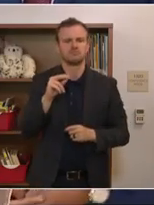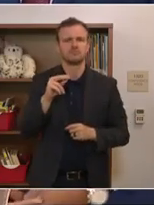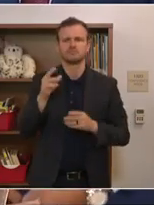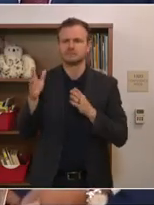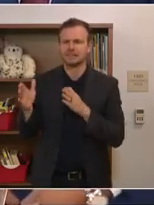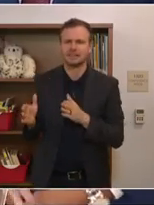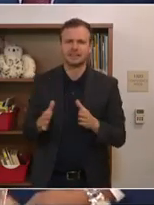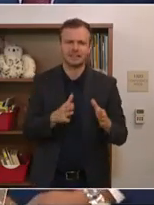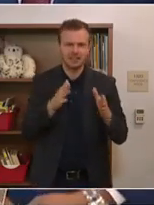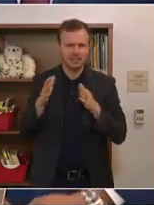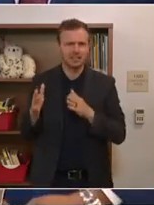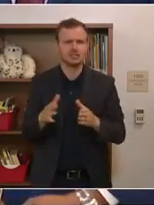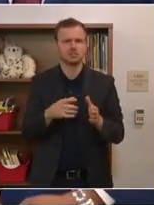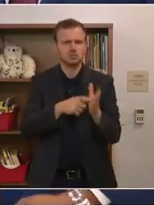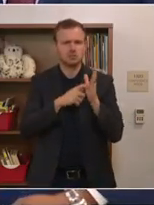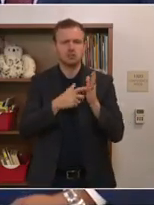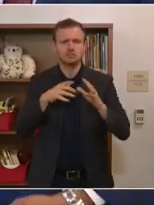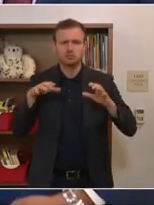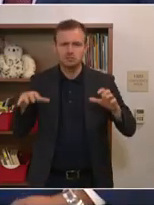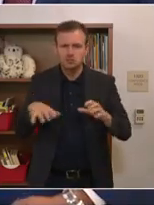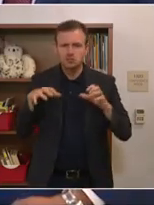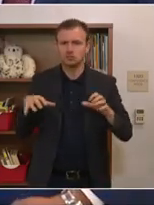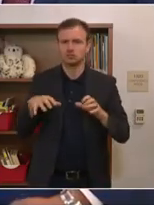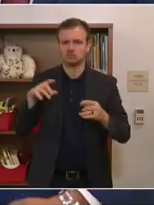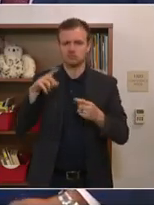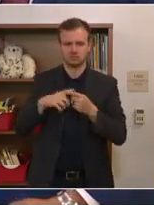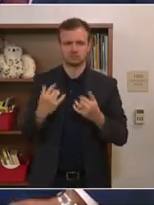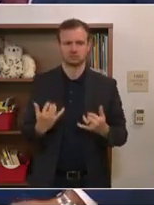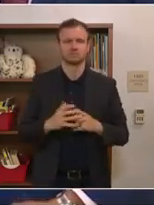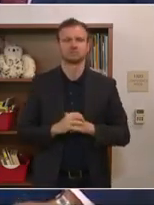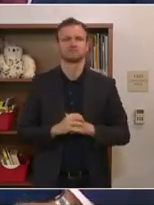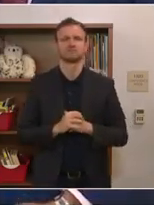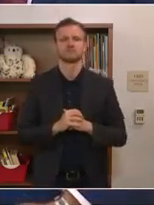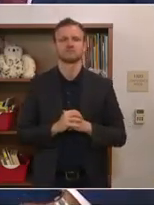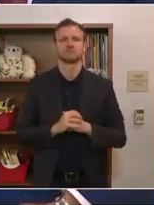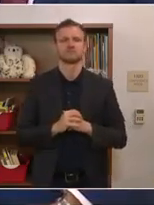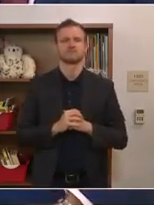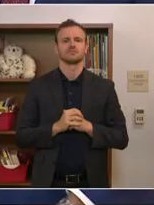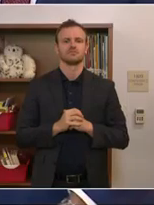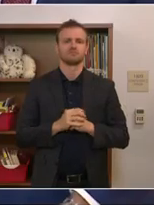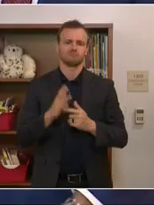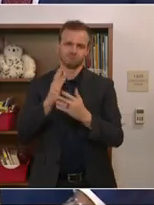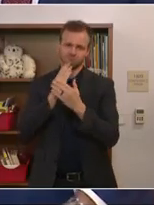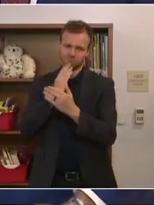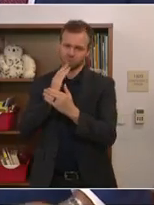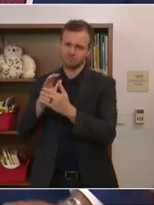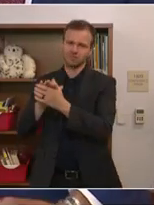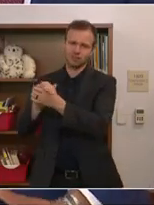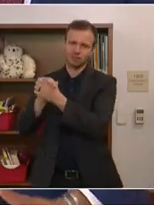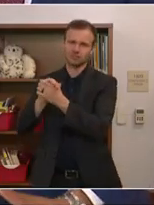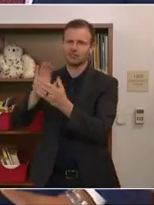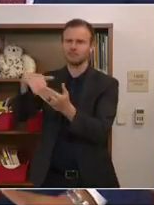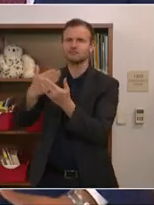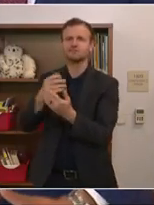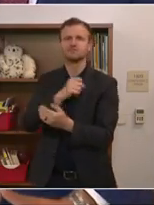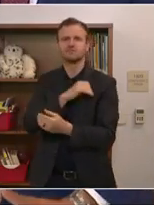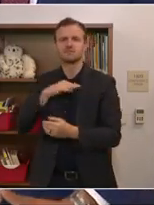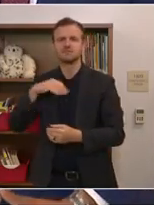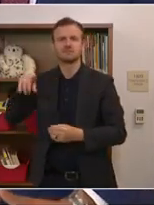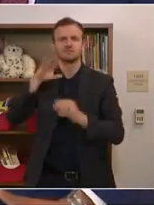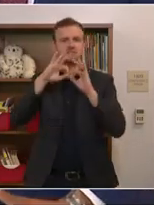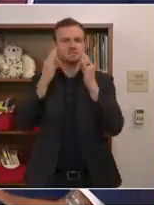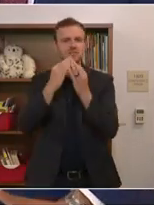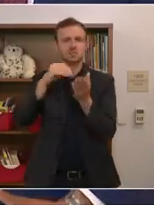are well served here in the village. Speaking of the village, congratulations to all the staff, the families, the students here on a